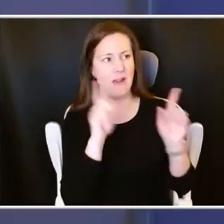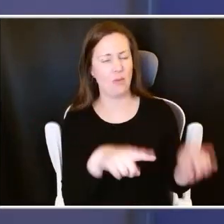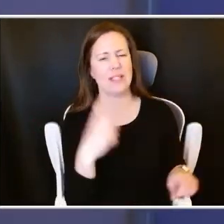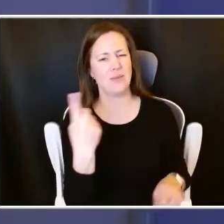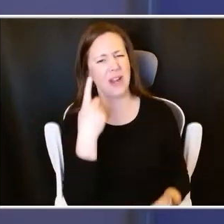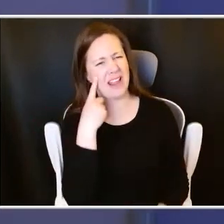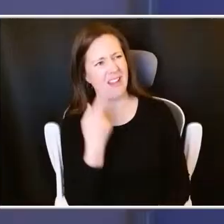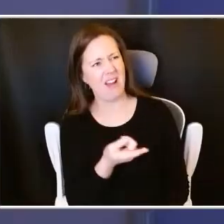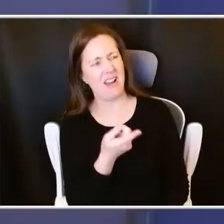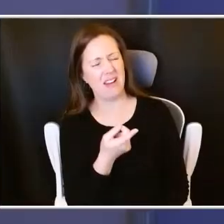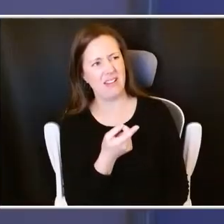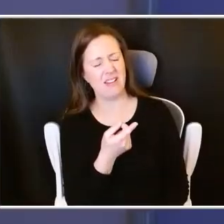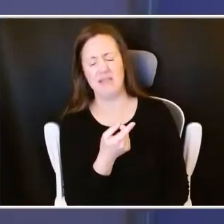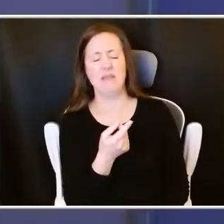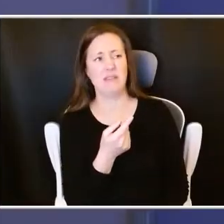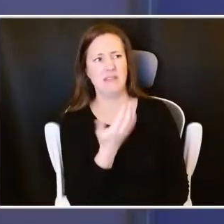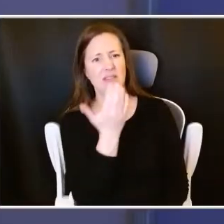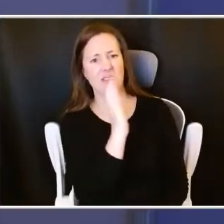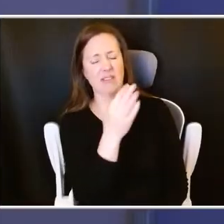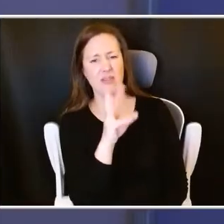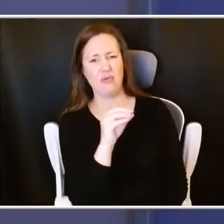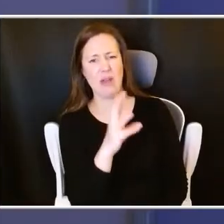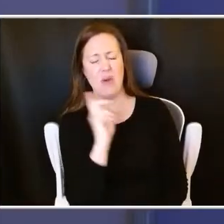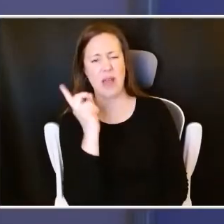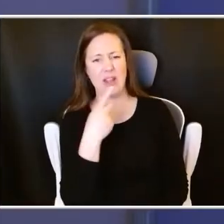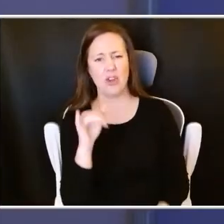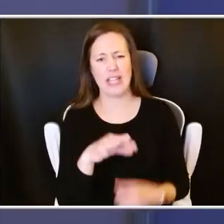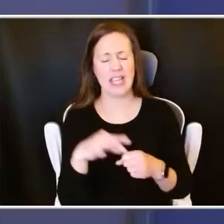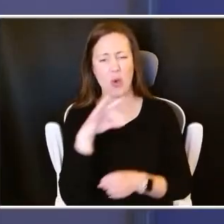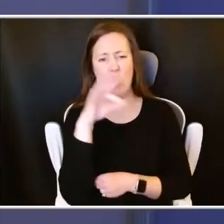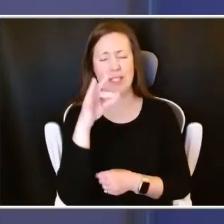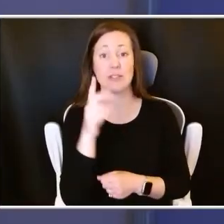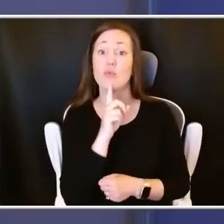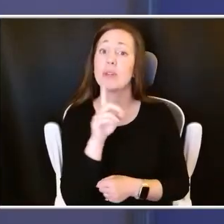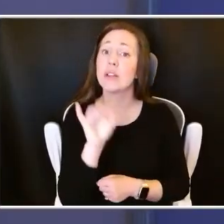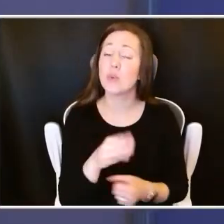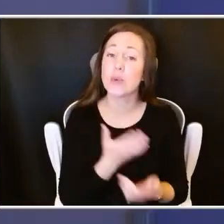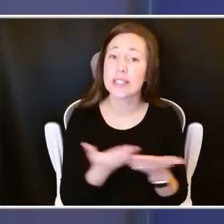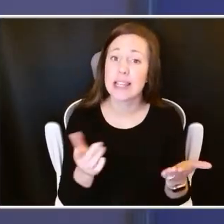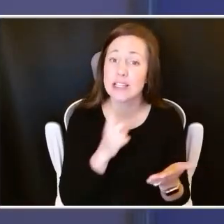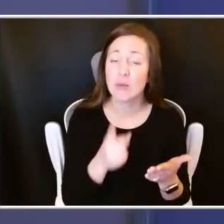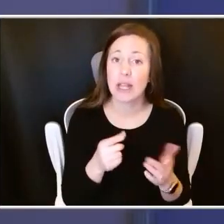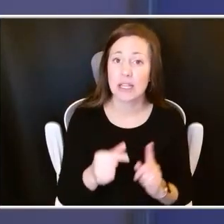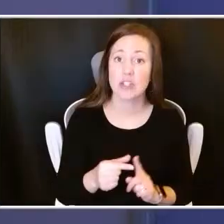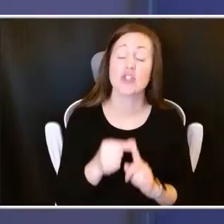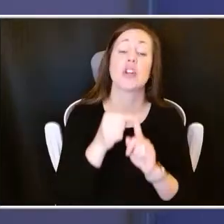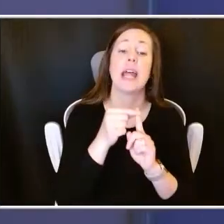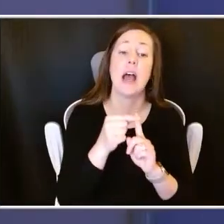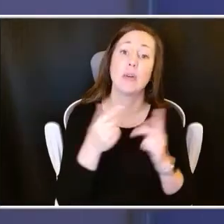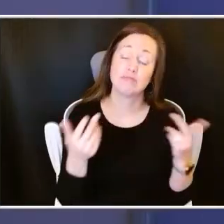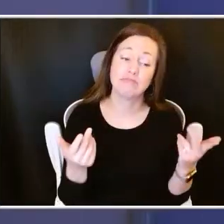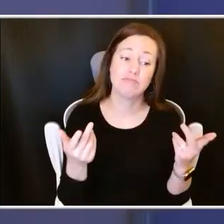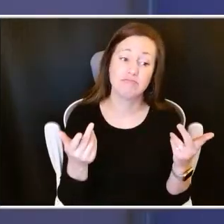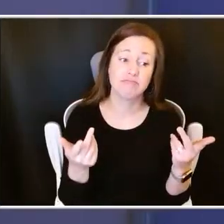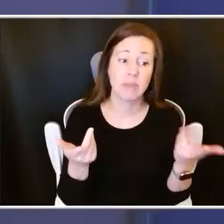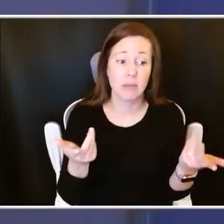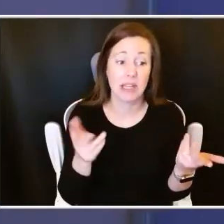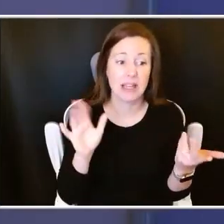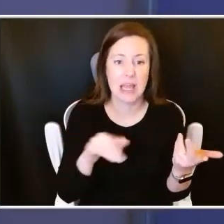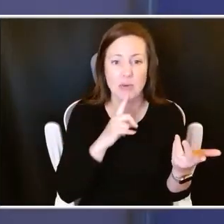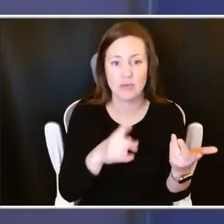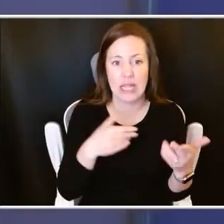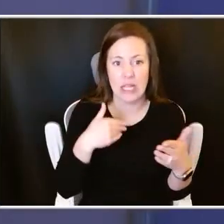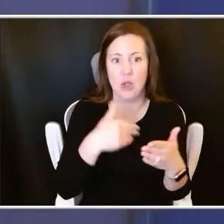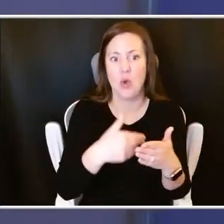wow, I kind of look like a ghost. Those are things that stood out that I should, but that was close to the very end when this all